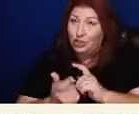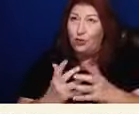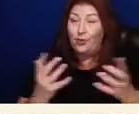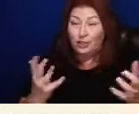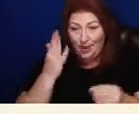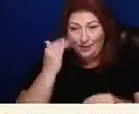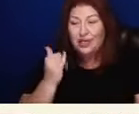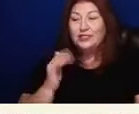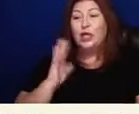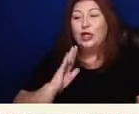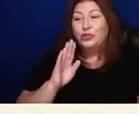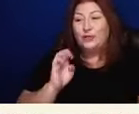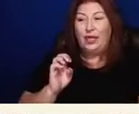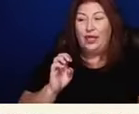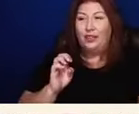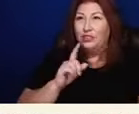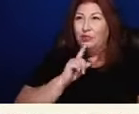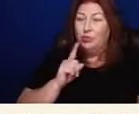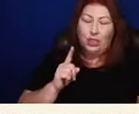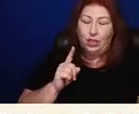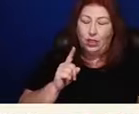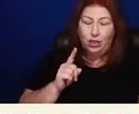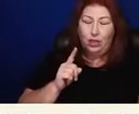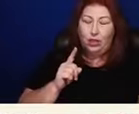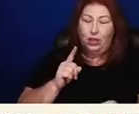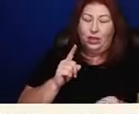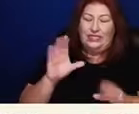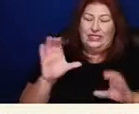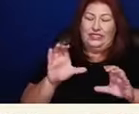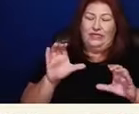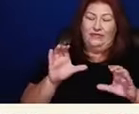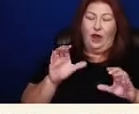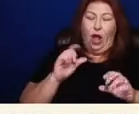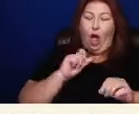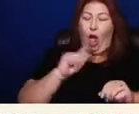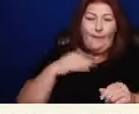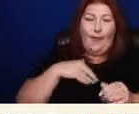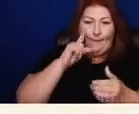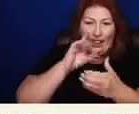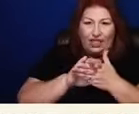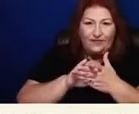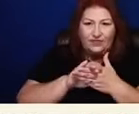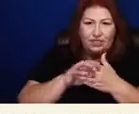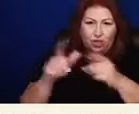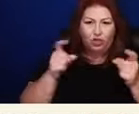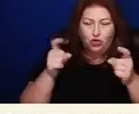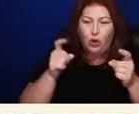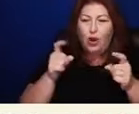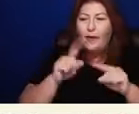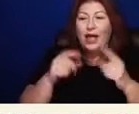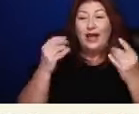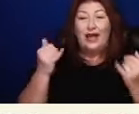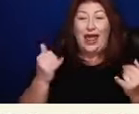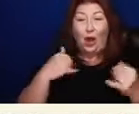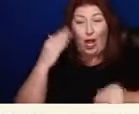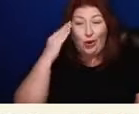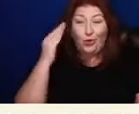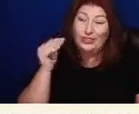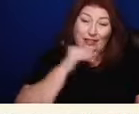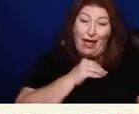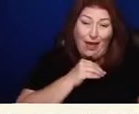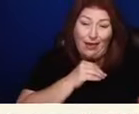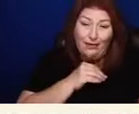used to be this overpowering thing that drove everything, all of my beliefs. And now I know that it's a liar. And it can stay